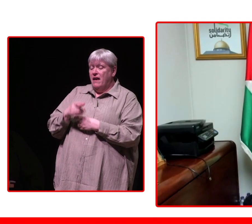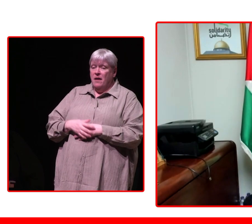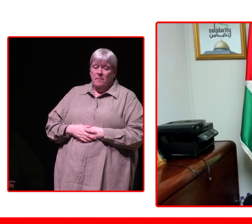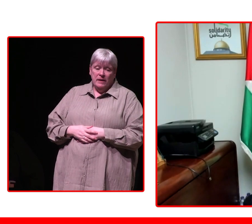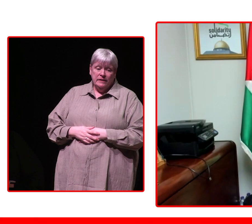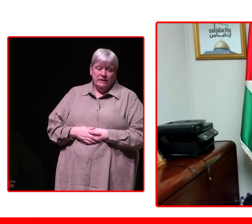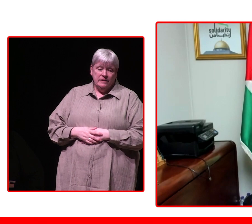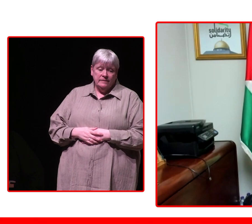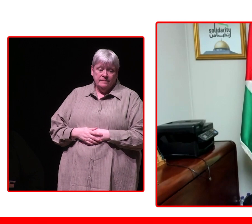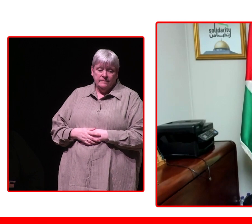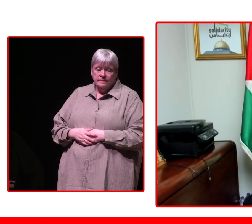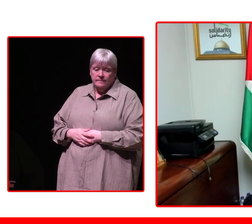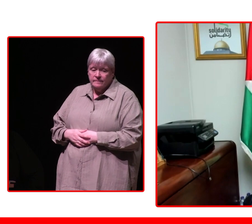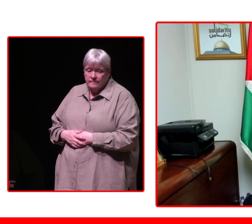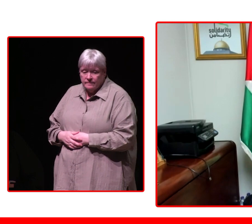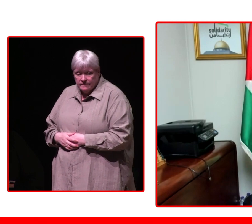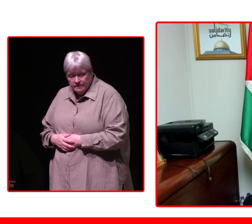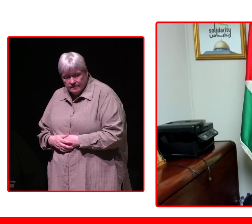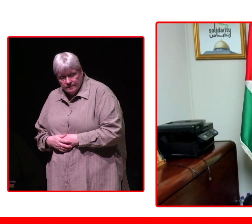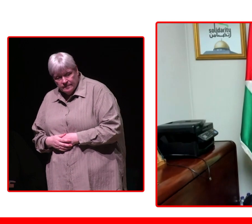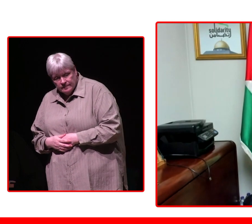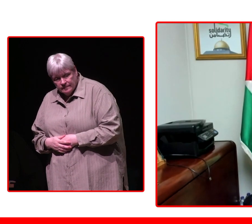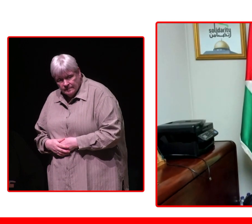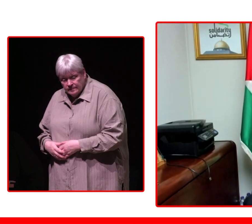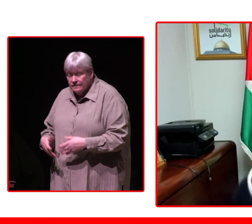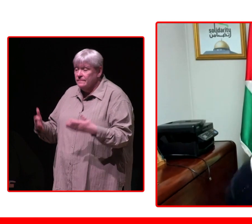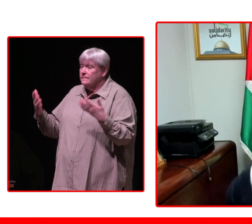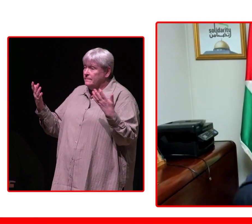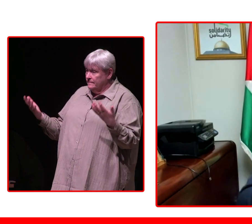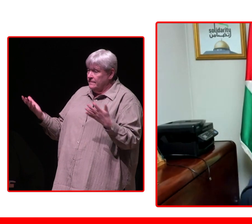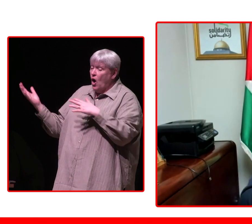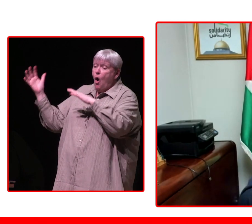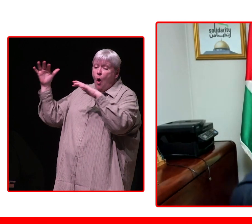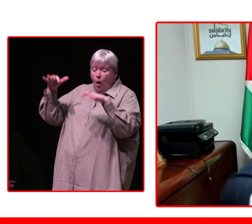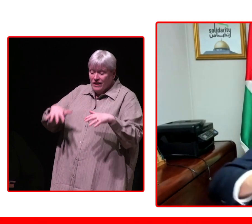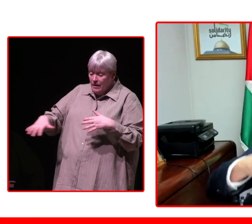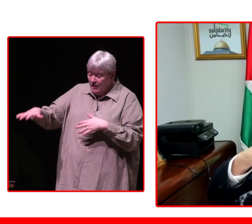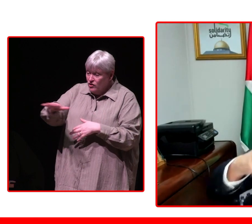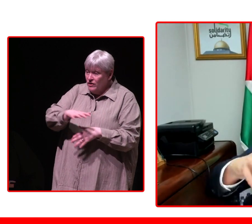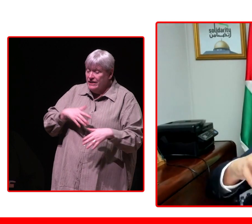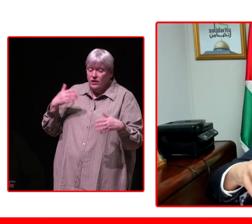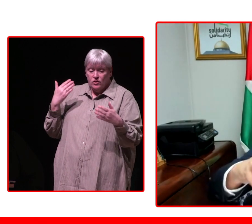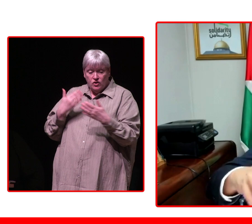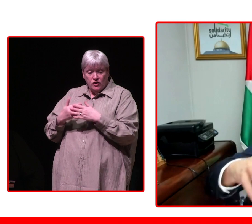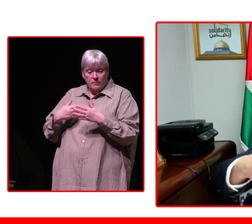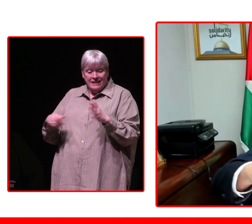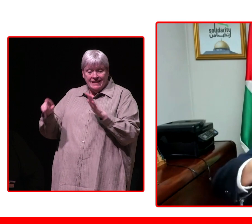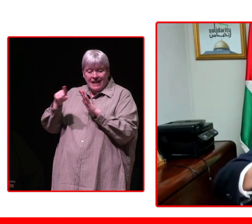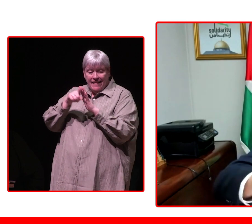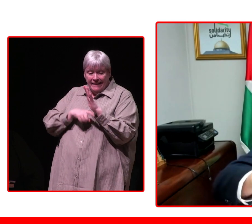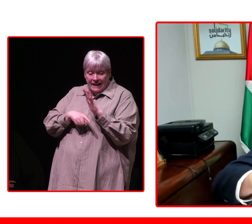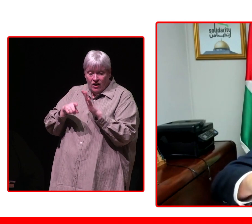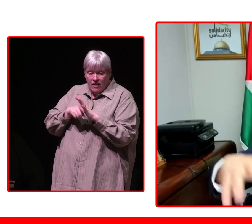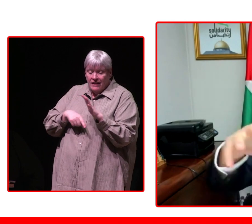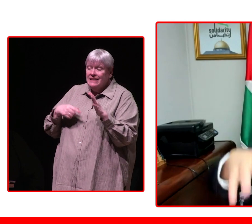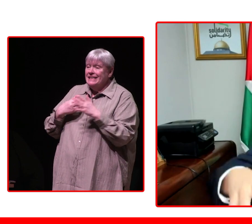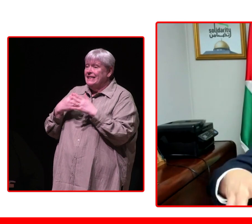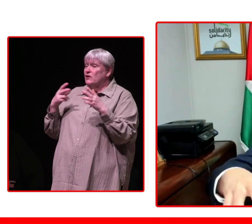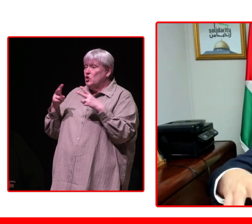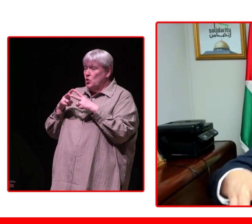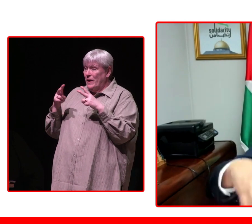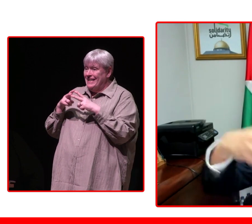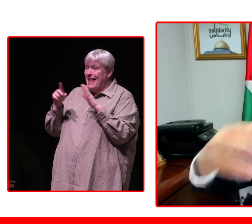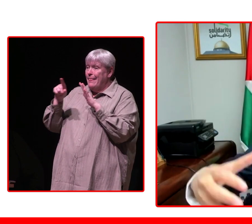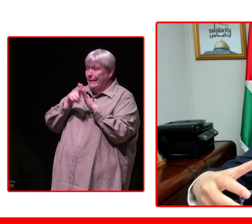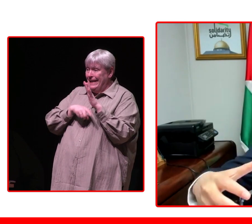all overseen by twin legal system in the occupied territory. It's a twin legal system that grant Israeli illegal settlers in the